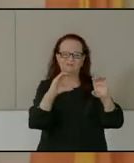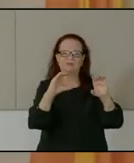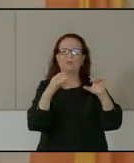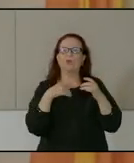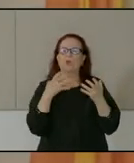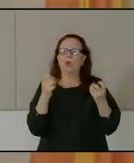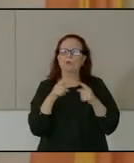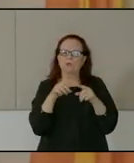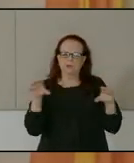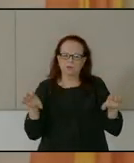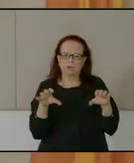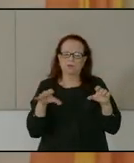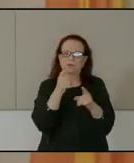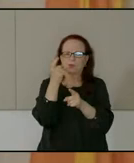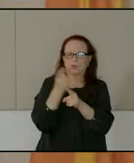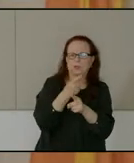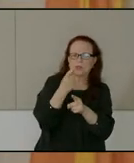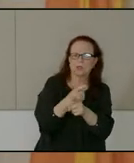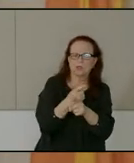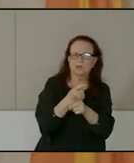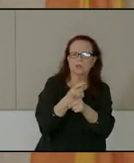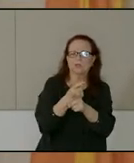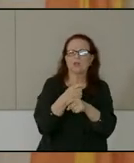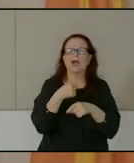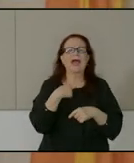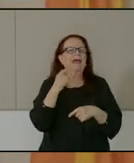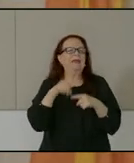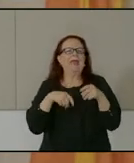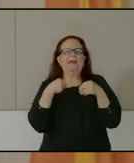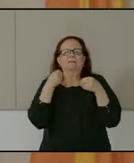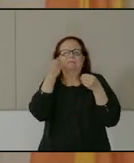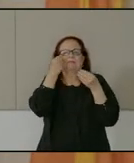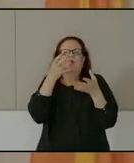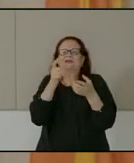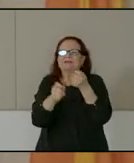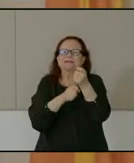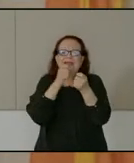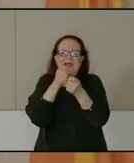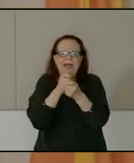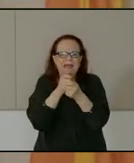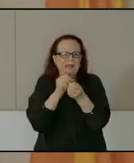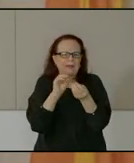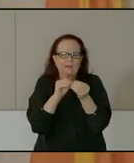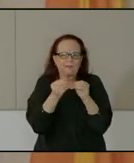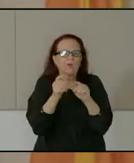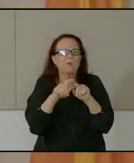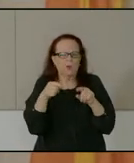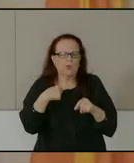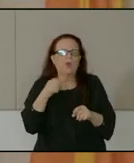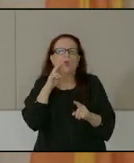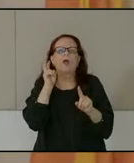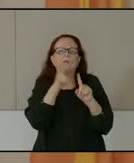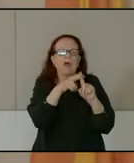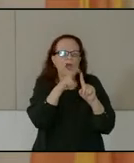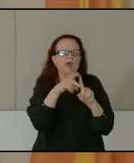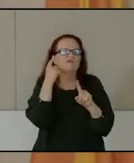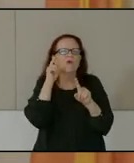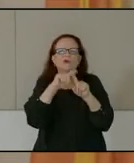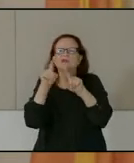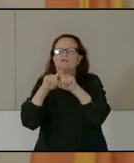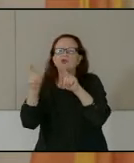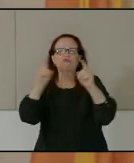take some time. I can't give you an exact number. I do know we'll be applying for grants to further